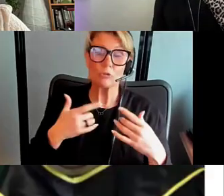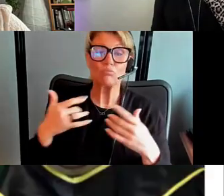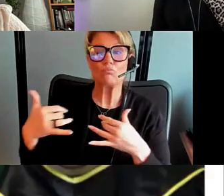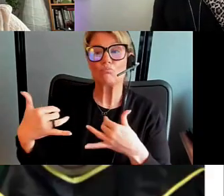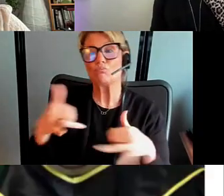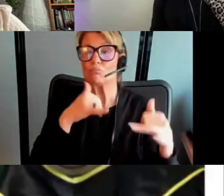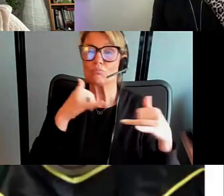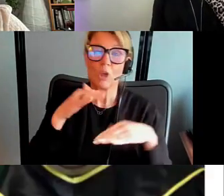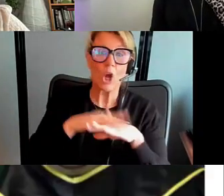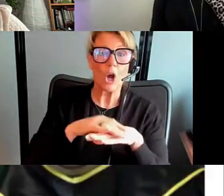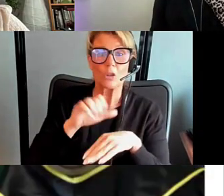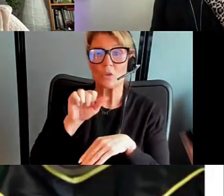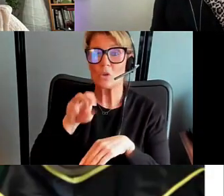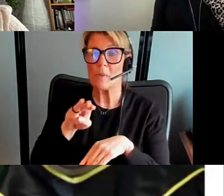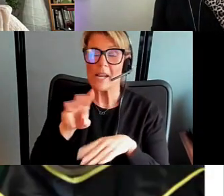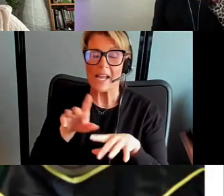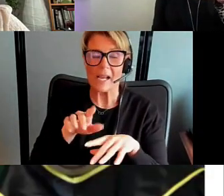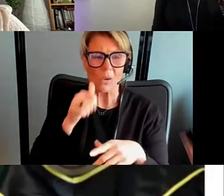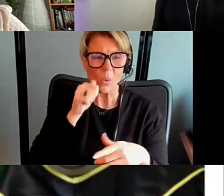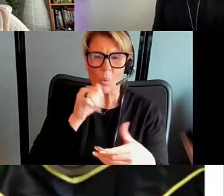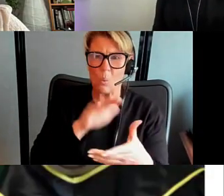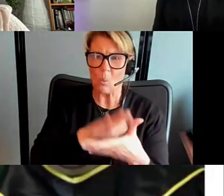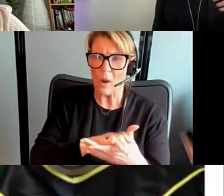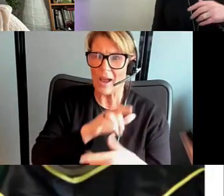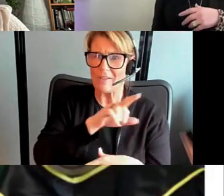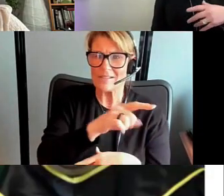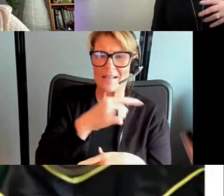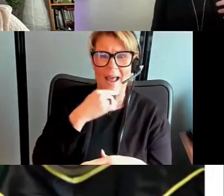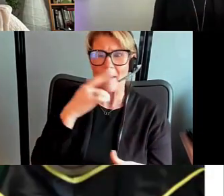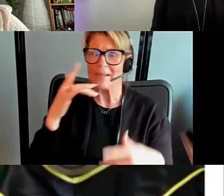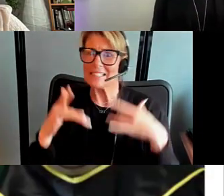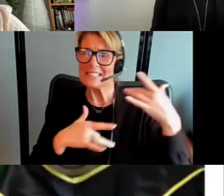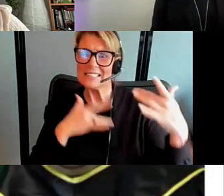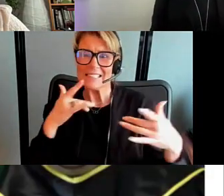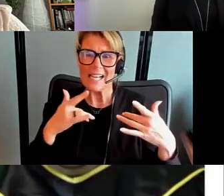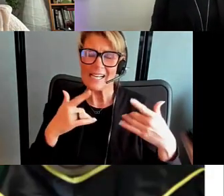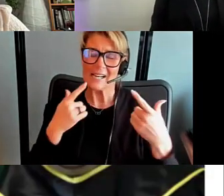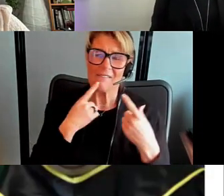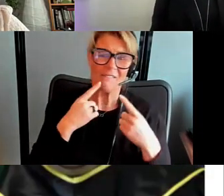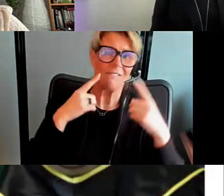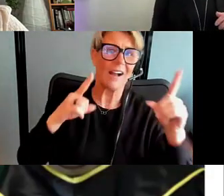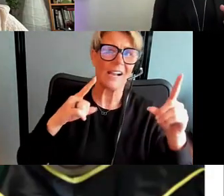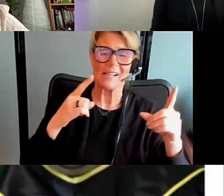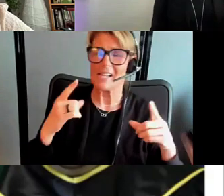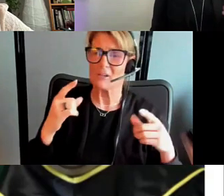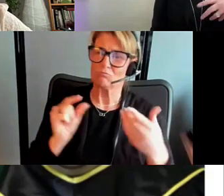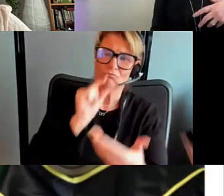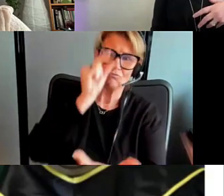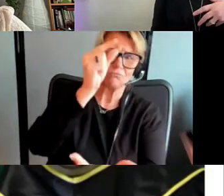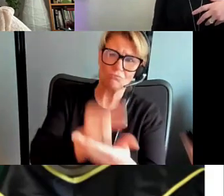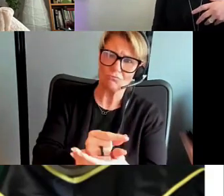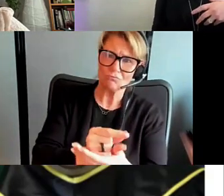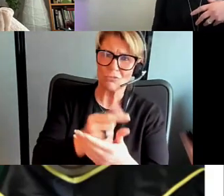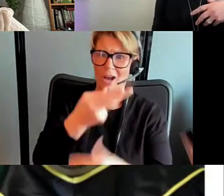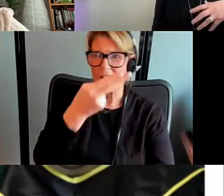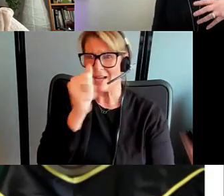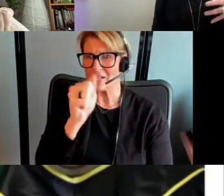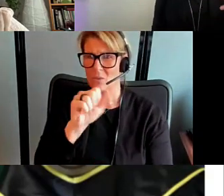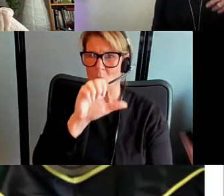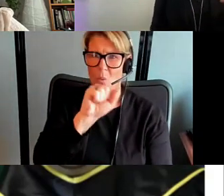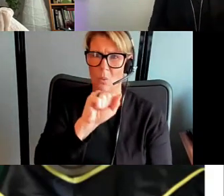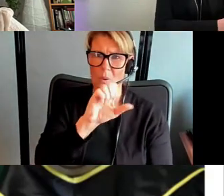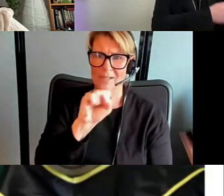the wife said she's excited. She finally earned her OSSD, and she was actually a